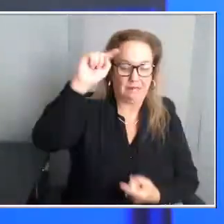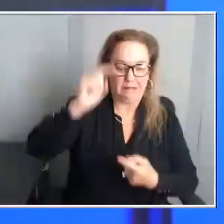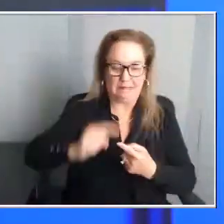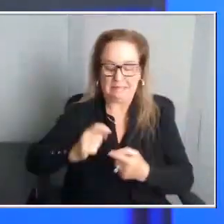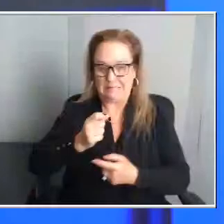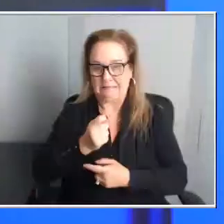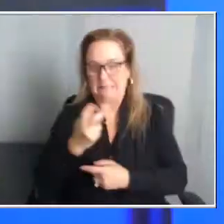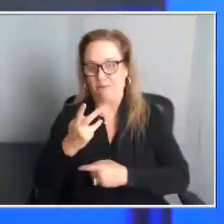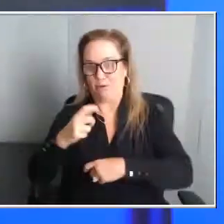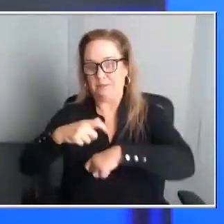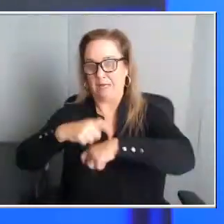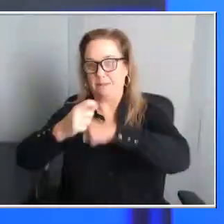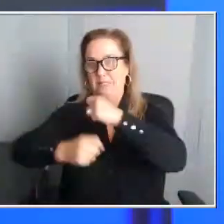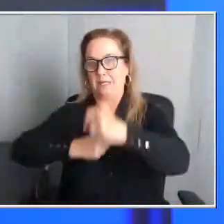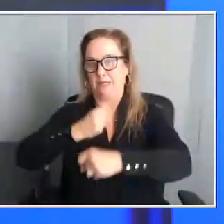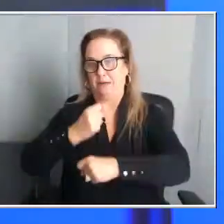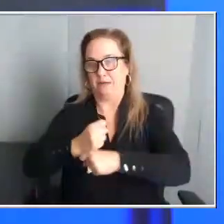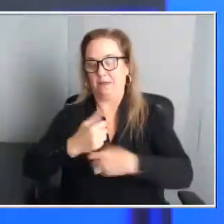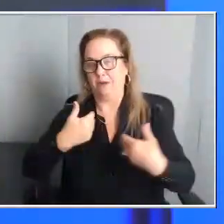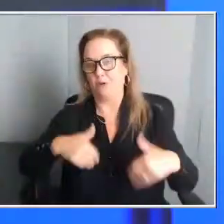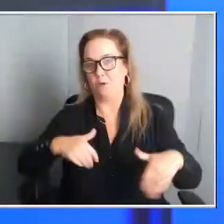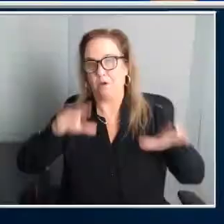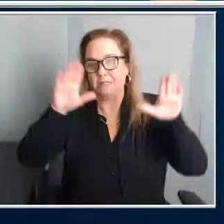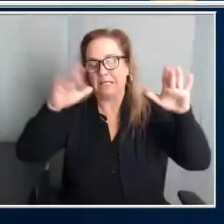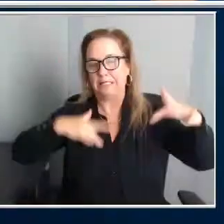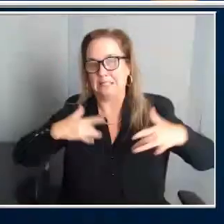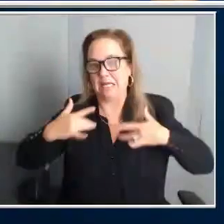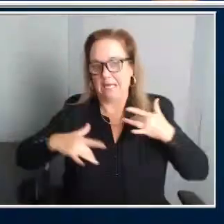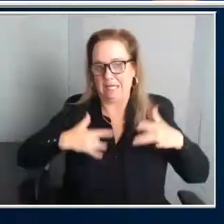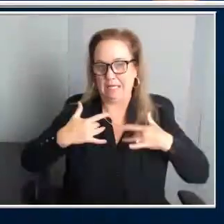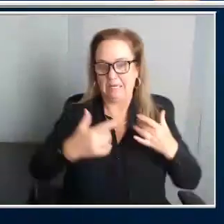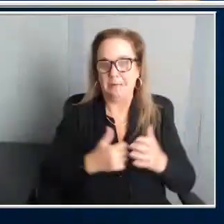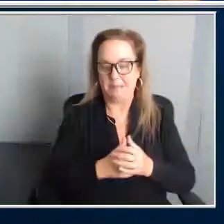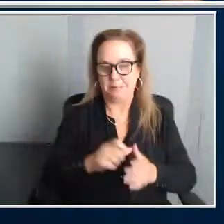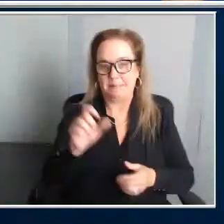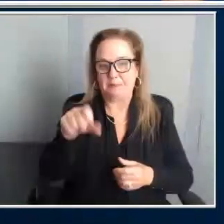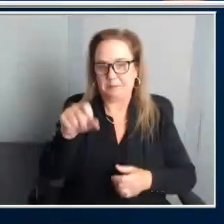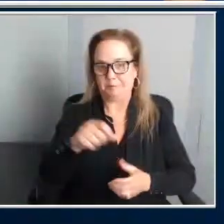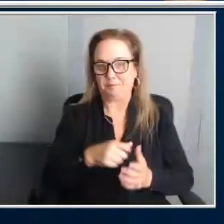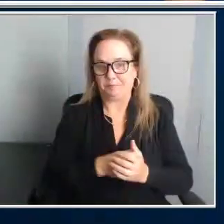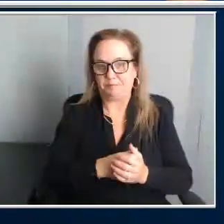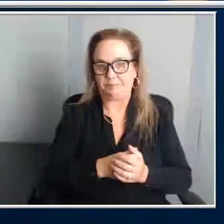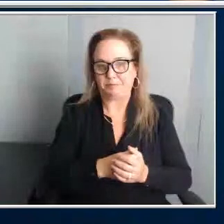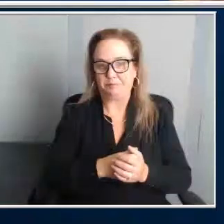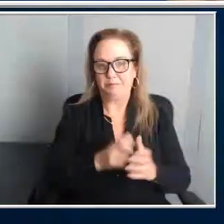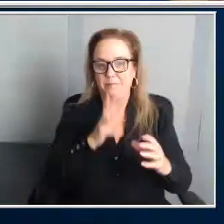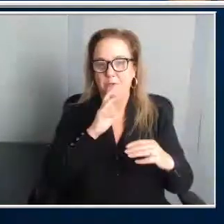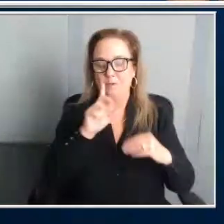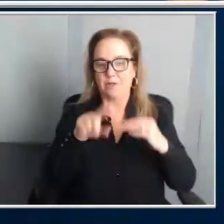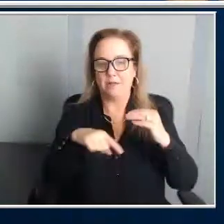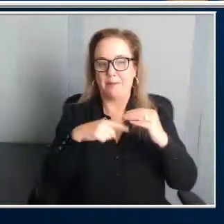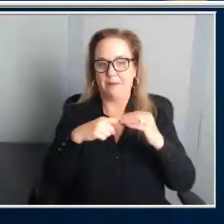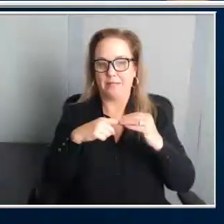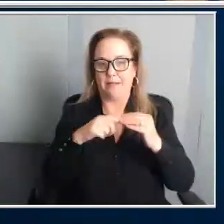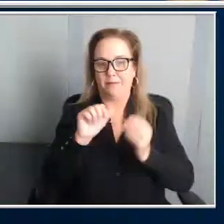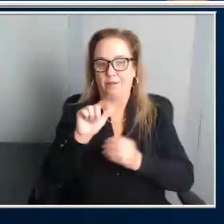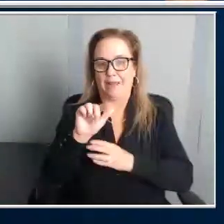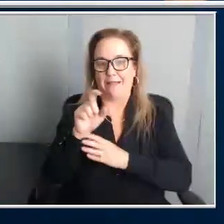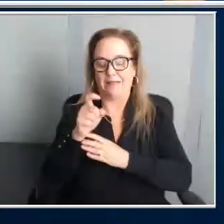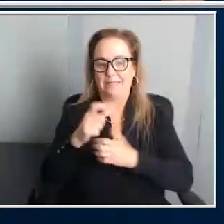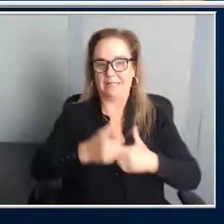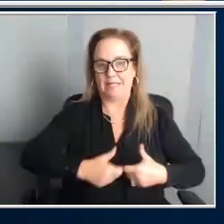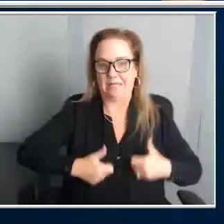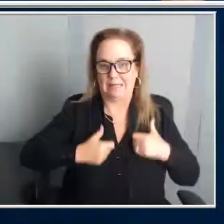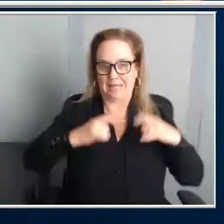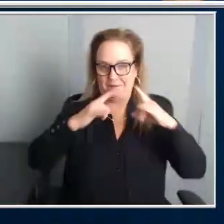that was extremely exciting. It's huge, and we're going to get to everything that's brought into Alex's life, including